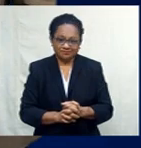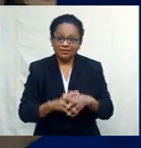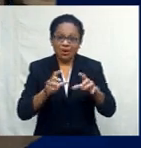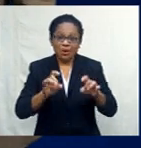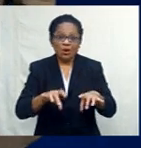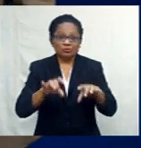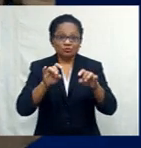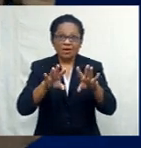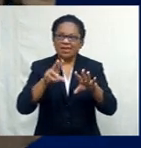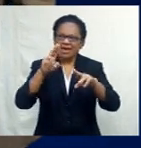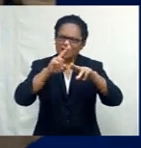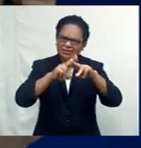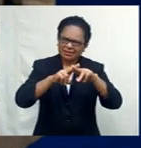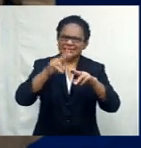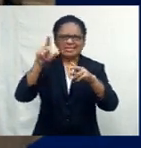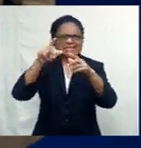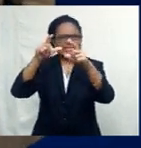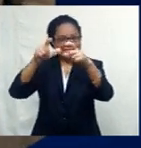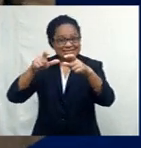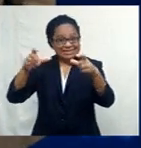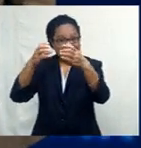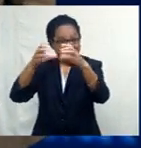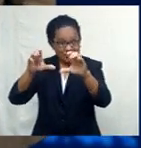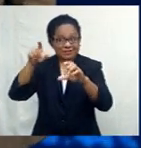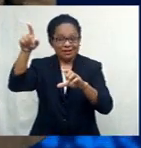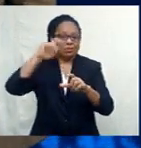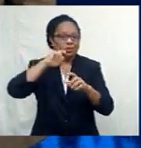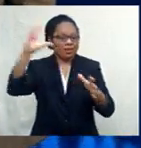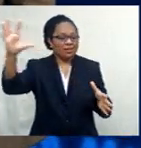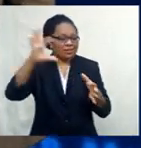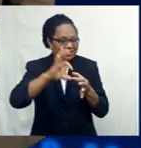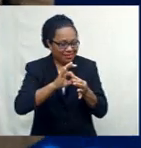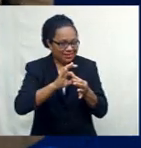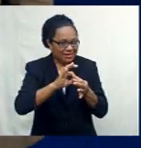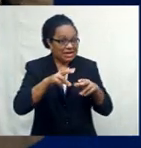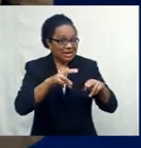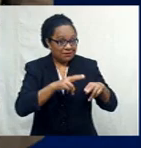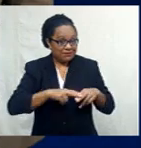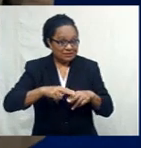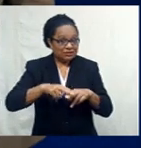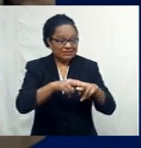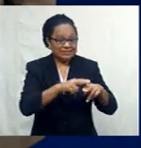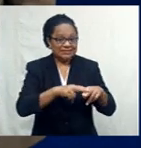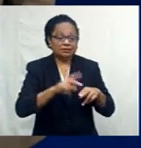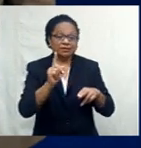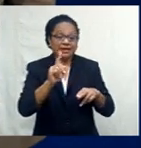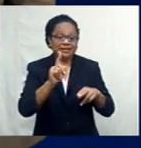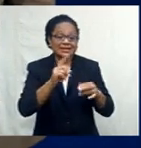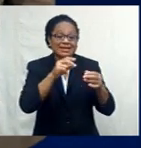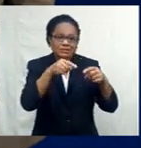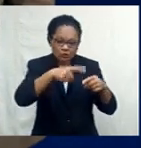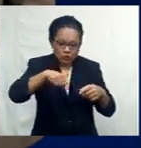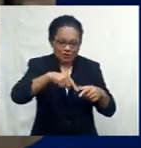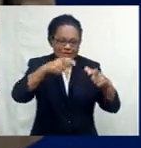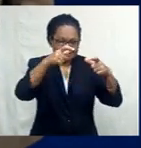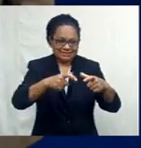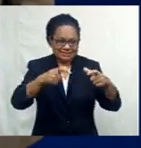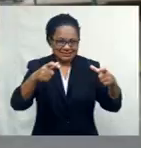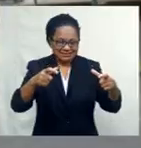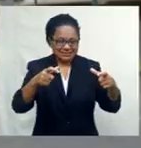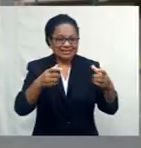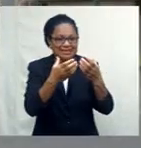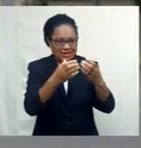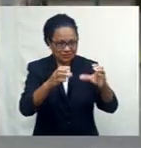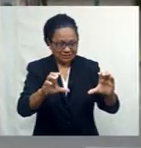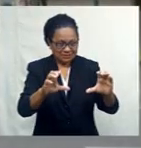Australia's Frankston City Council will form Friendship City relationship with Fiji's largest municipal council, the Suva City Council. Local